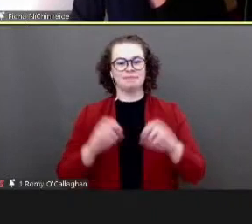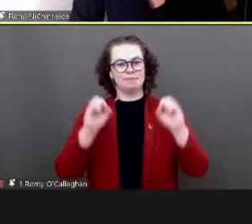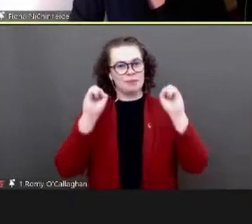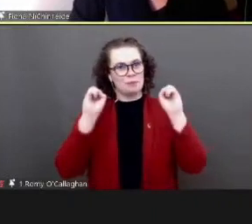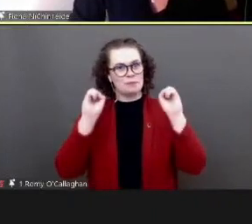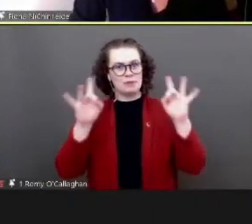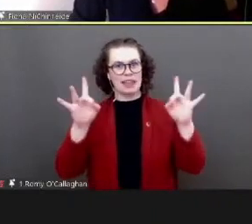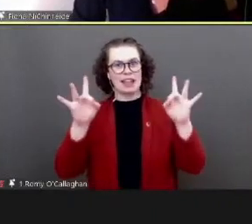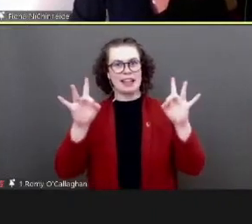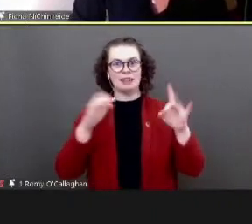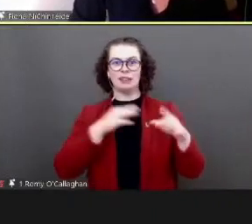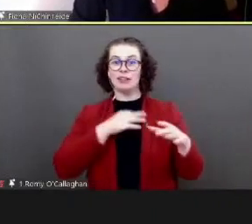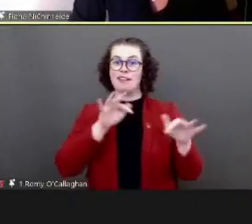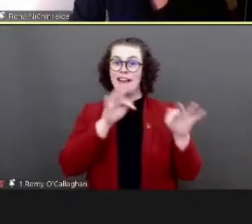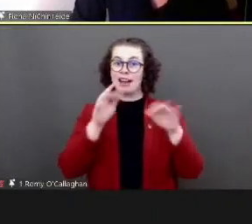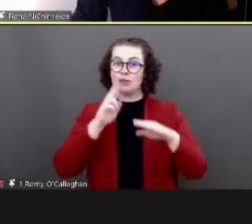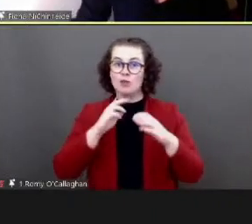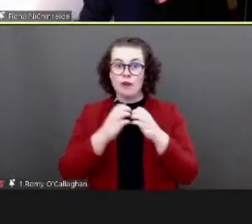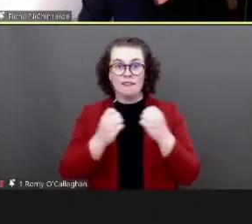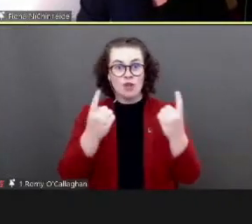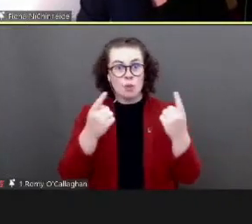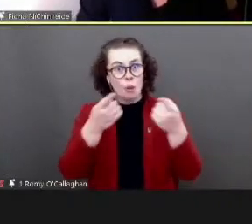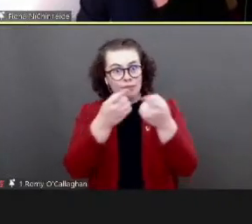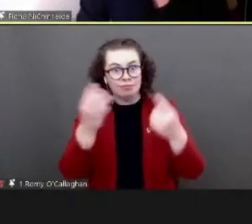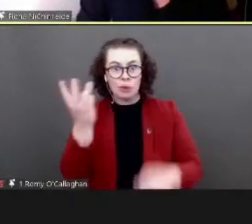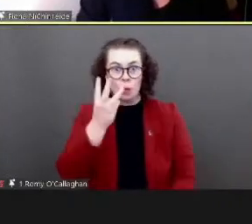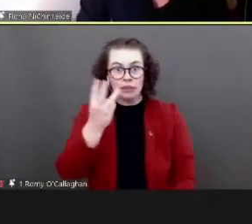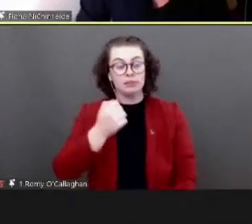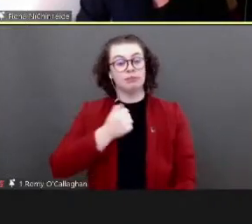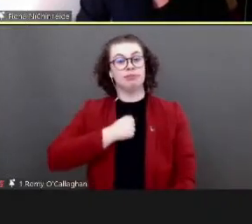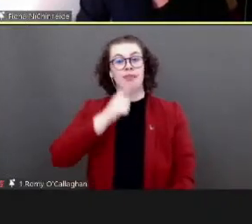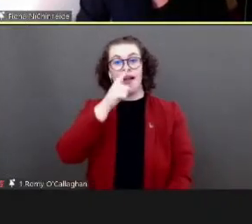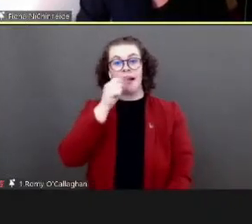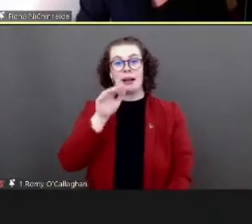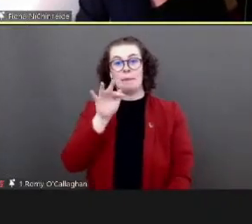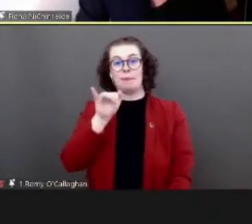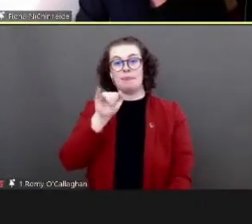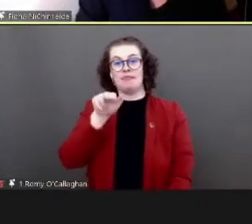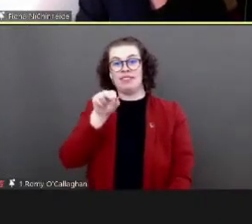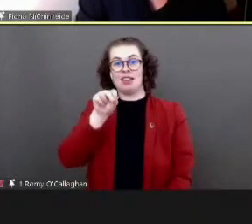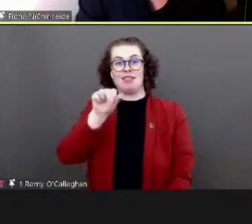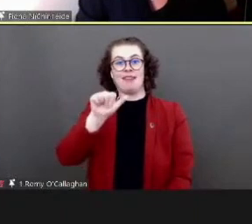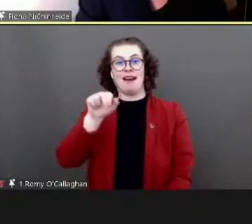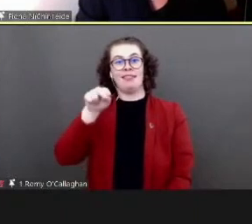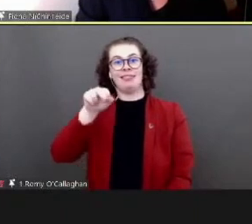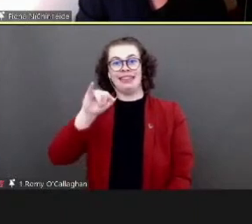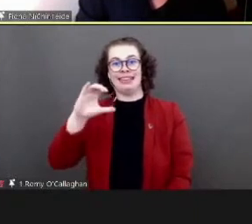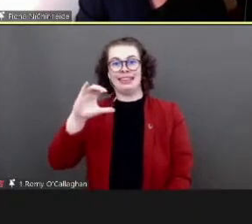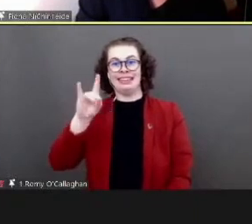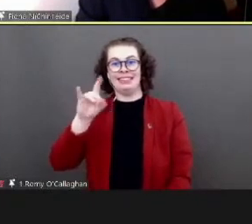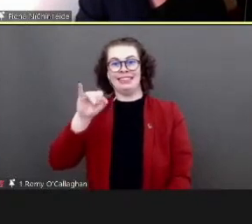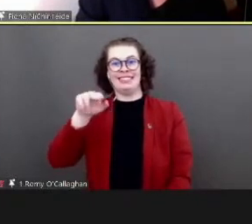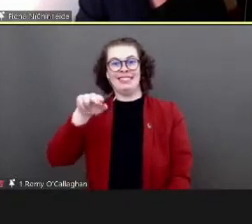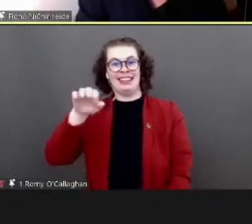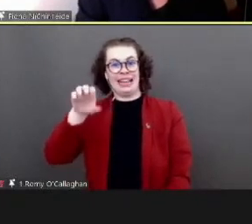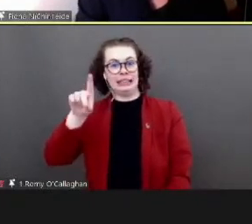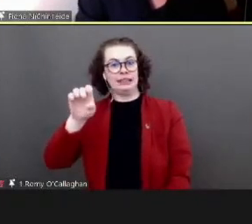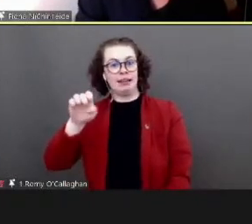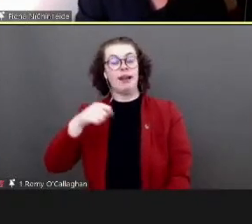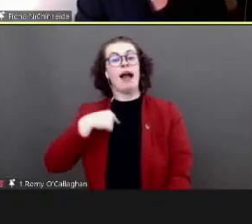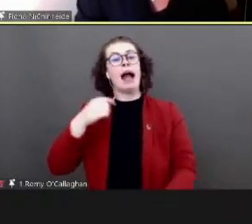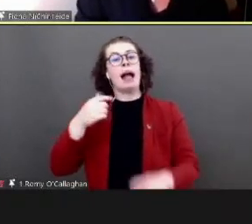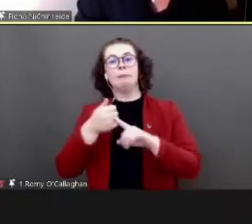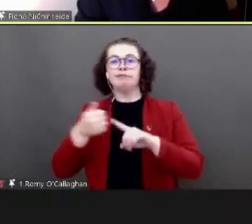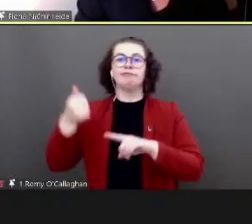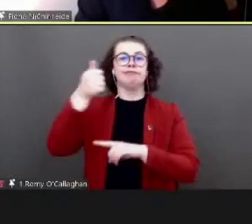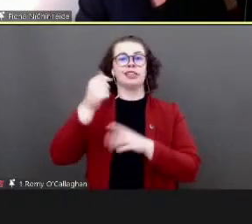Okay, good afternoon, everyone. So I am Fíona Ní Chinnéide. I'm the Executive Director of the Irish Penal Reform Trust, and I'm